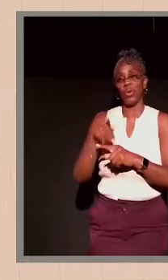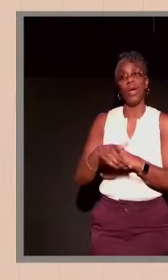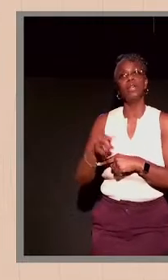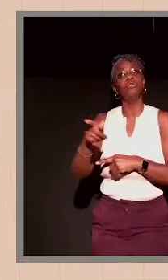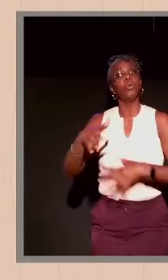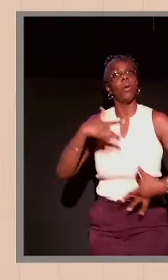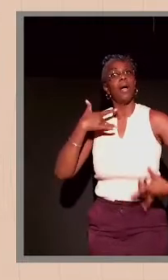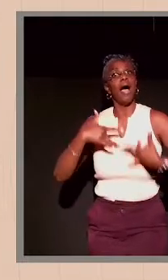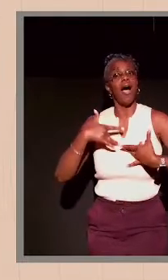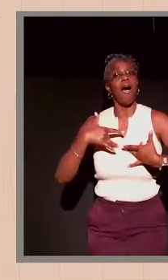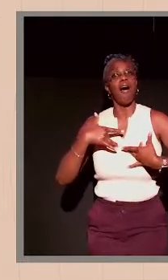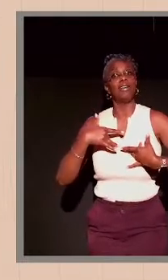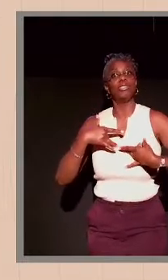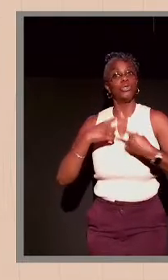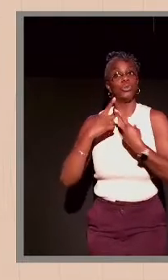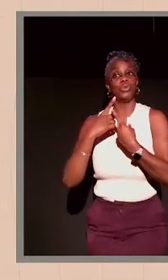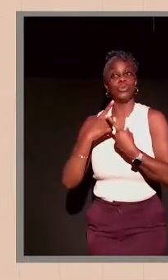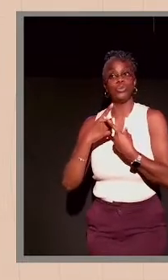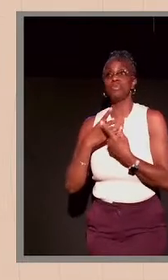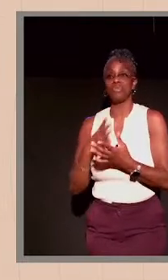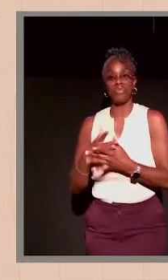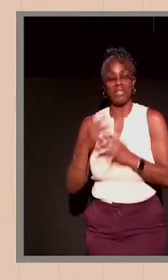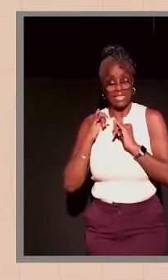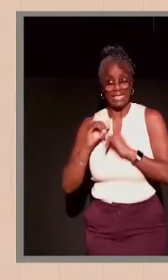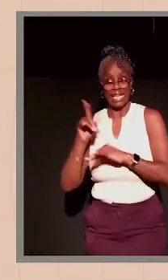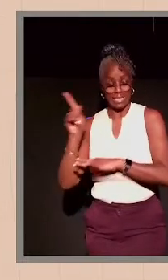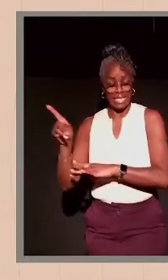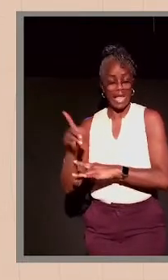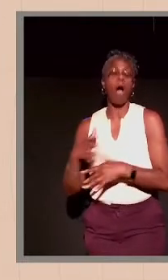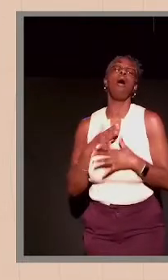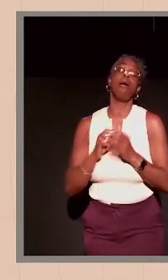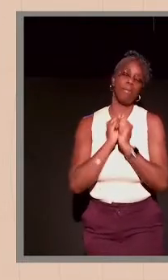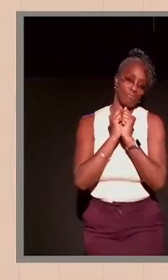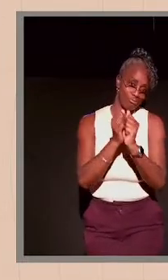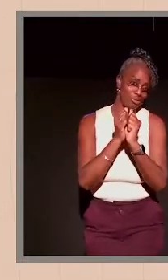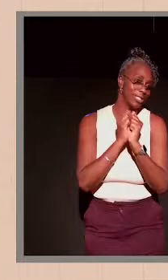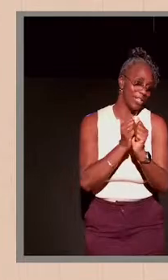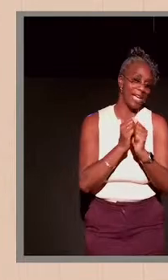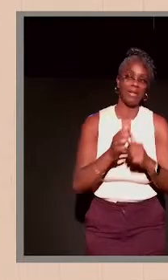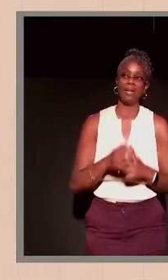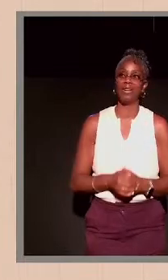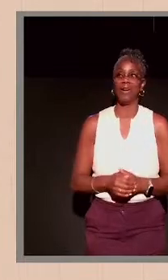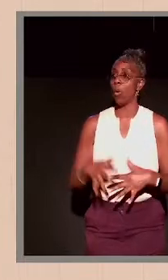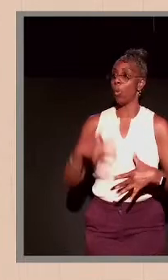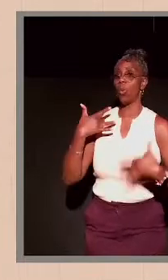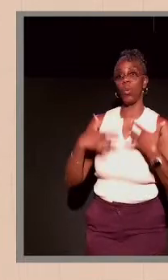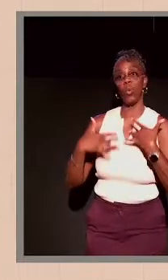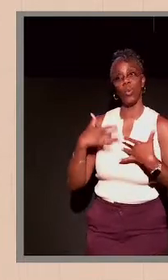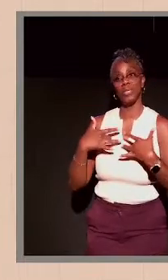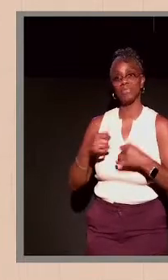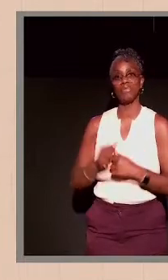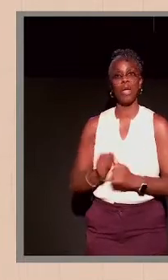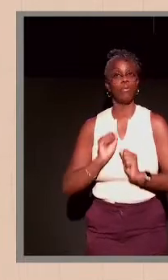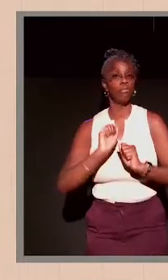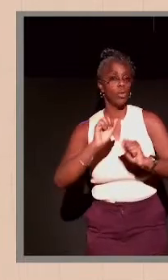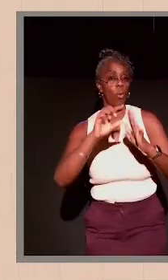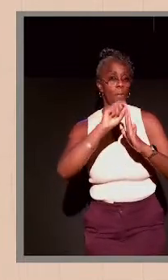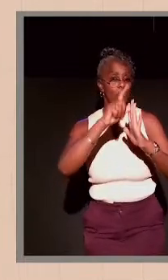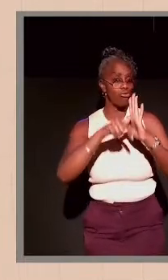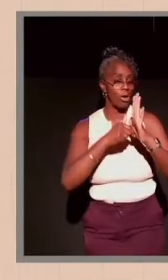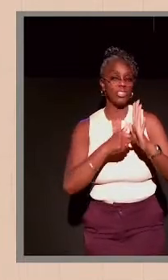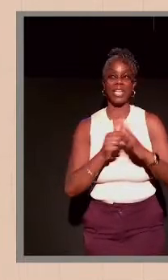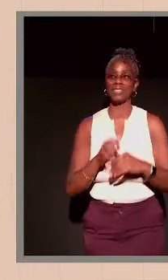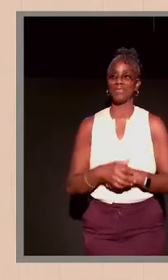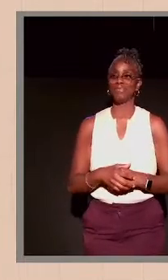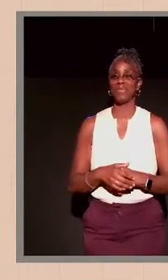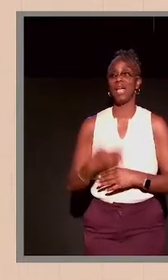for testers, so if anybody's up for that, then please do. I would appreciate that. Because I think it's really exciting and really interesting project. Thanks, Lee